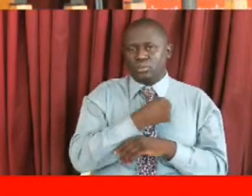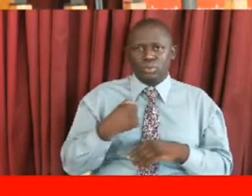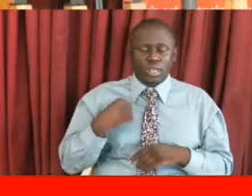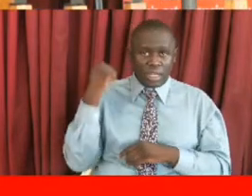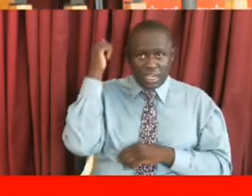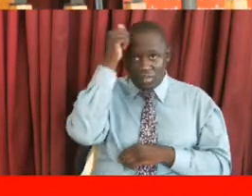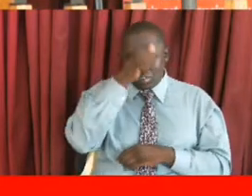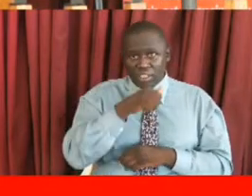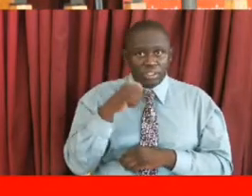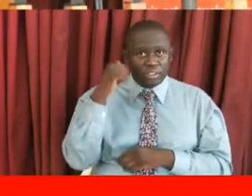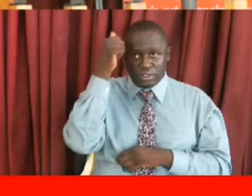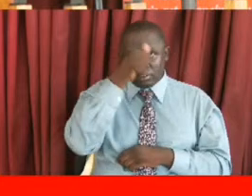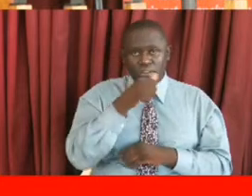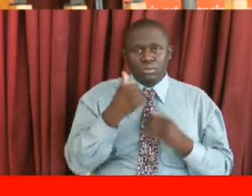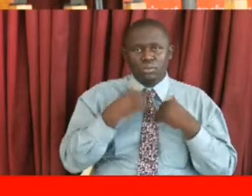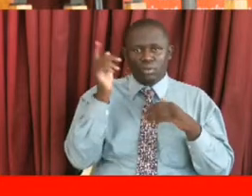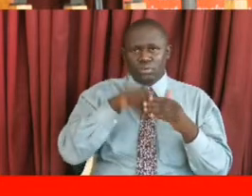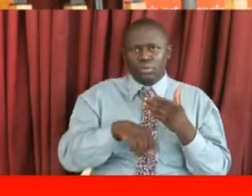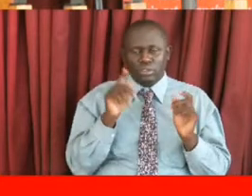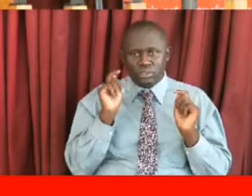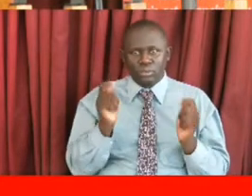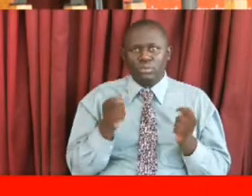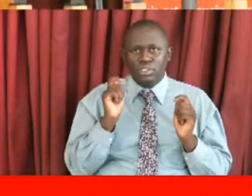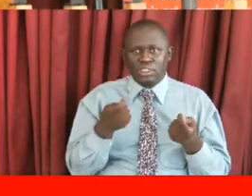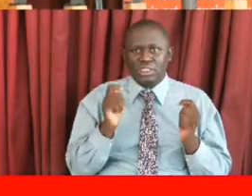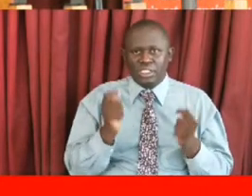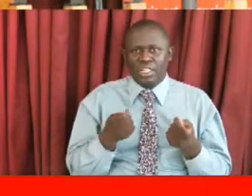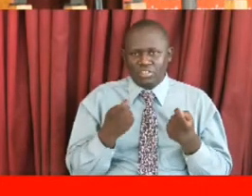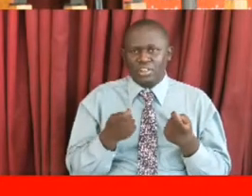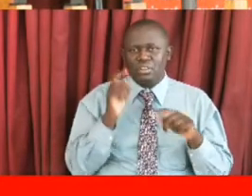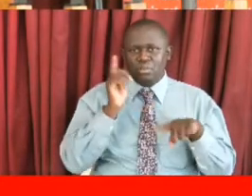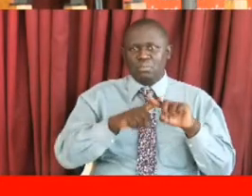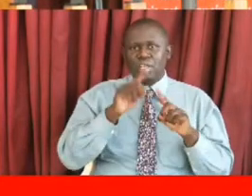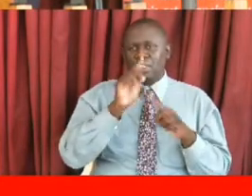Africans we have witchcraft mixed with many